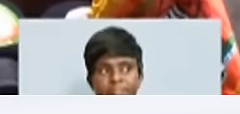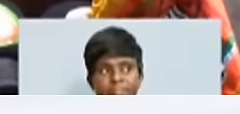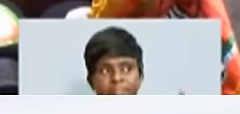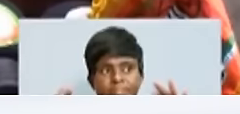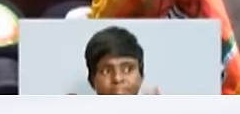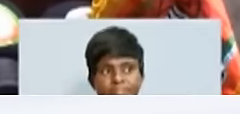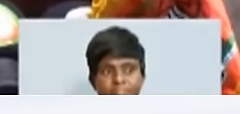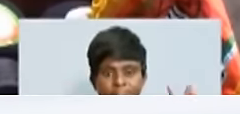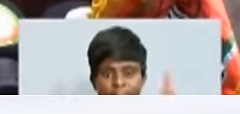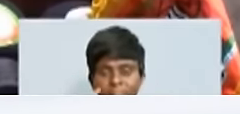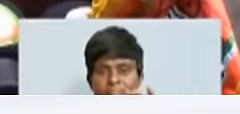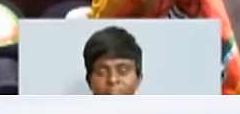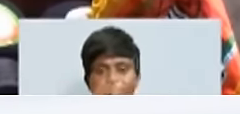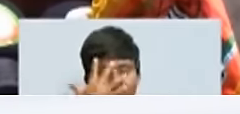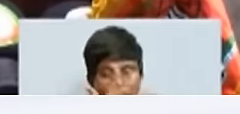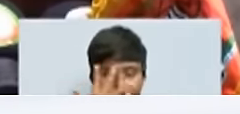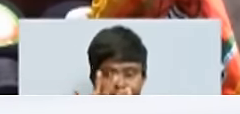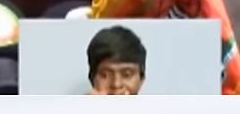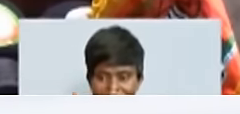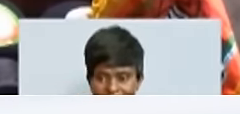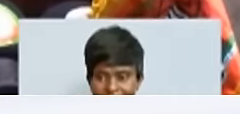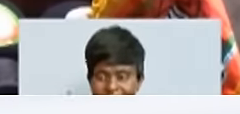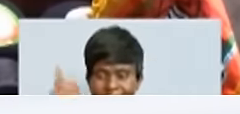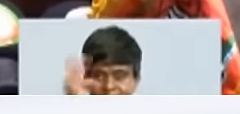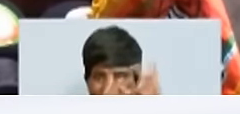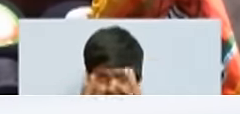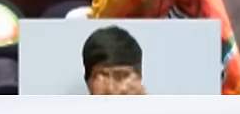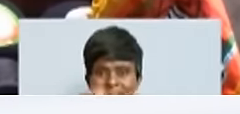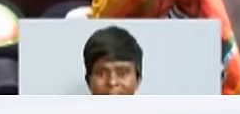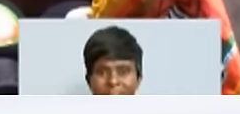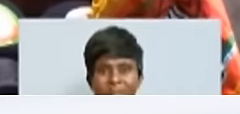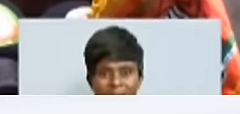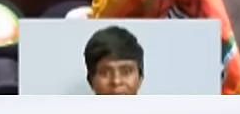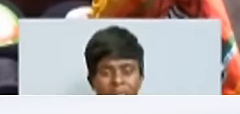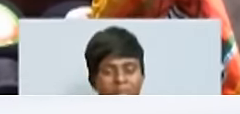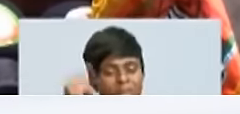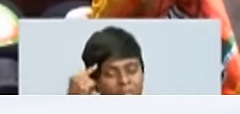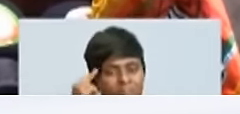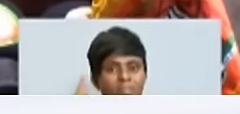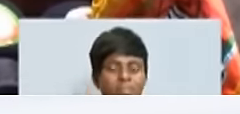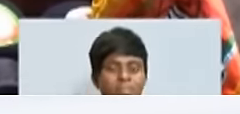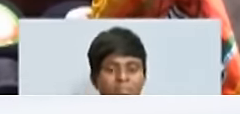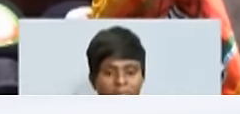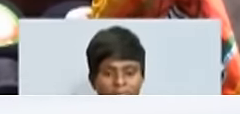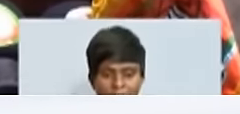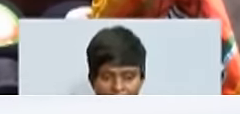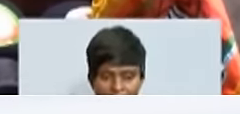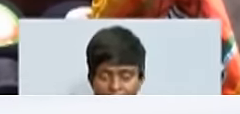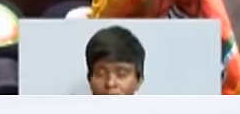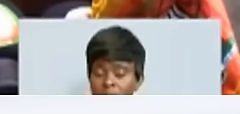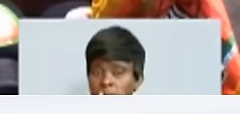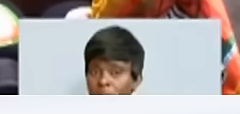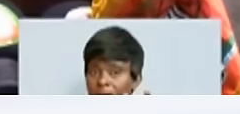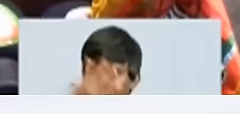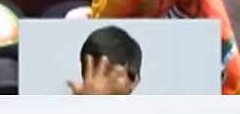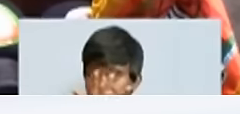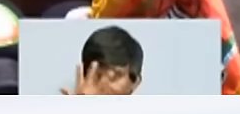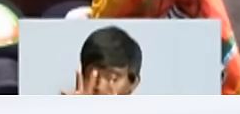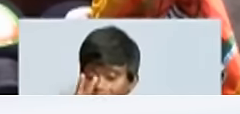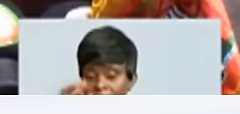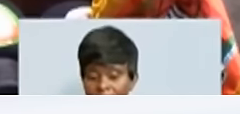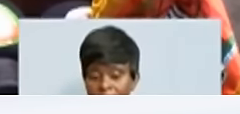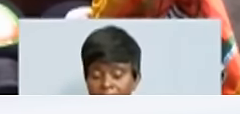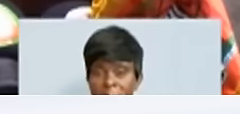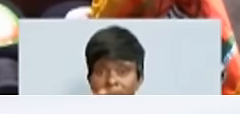overcrowding in correctional facilities remains a source of concern to government. The current inmate population in the country